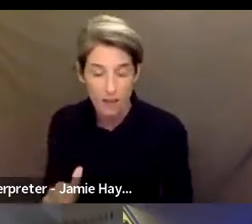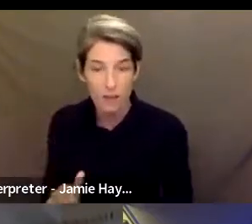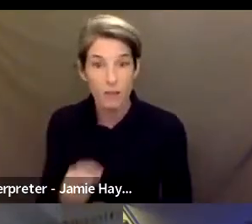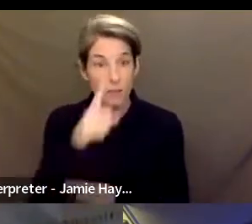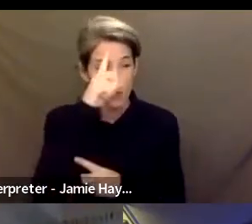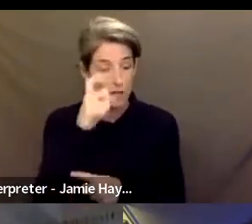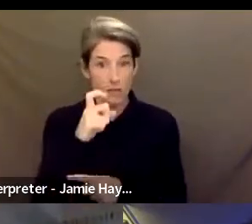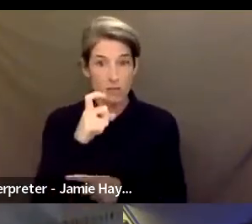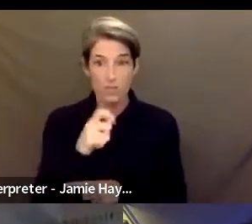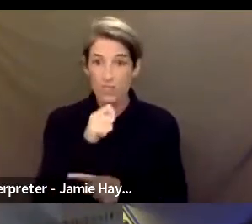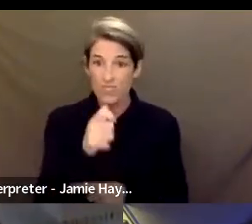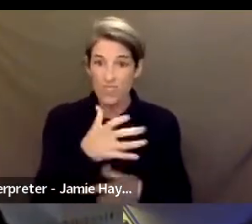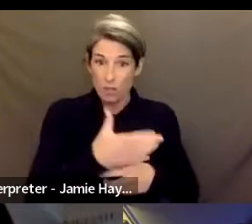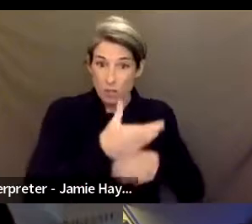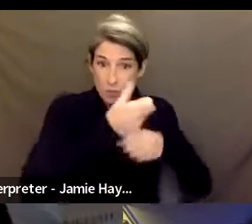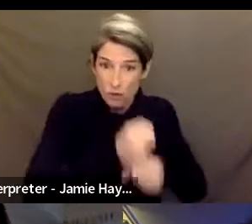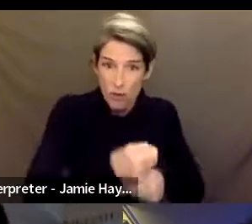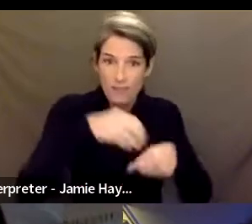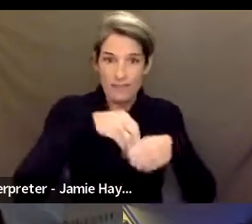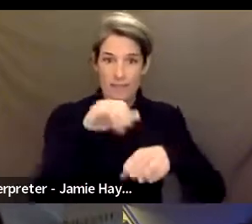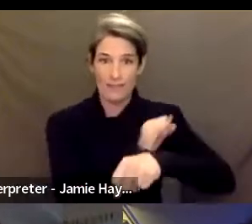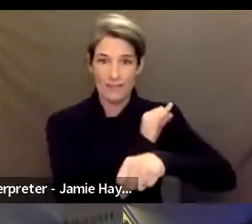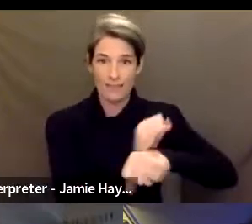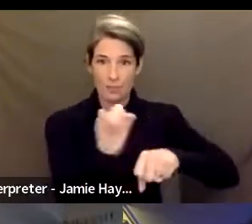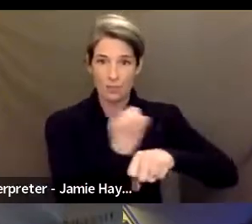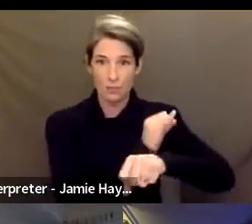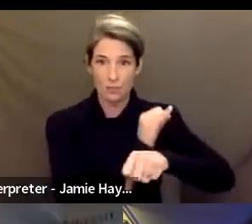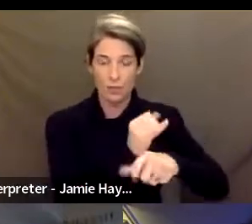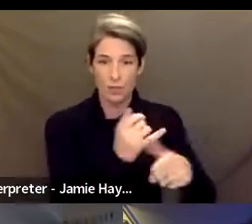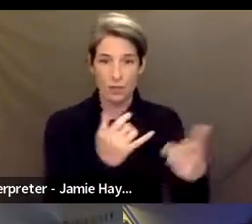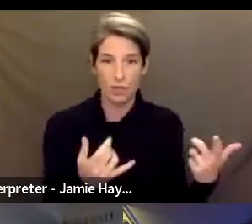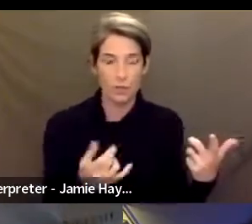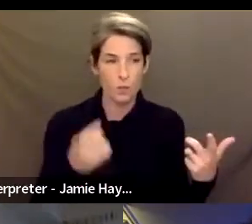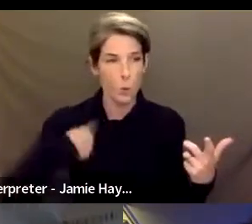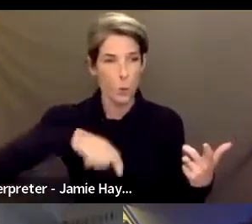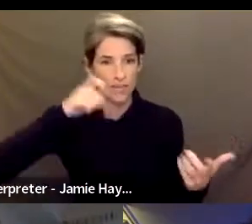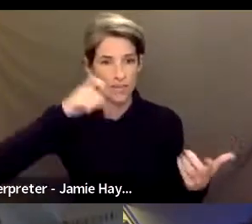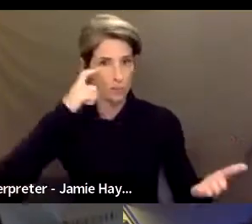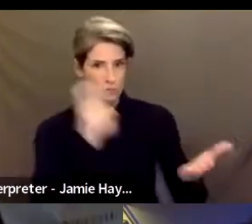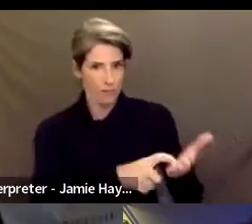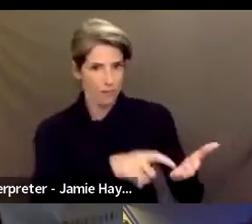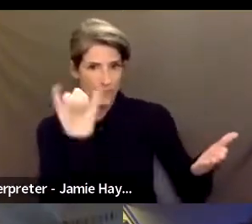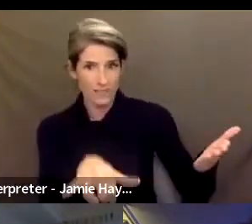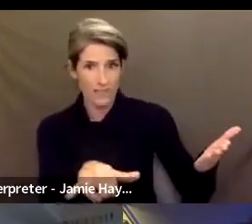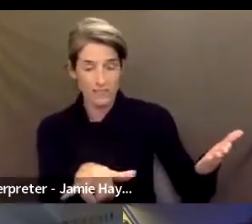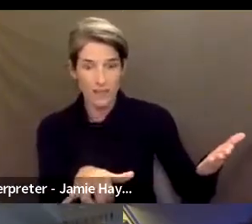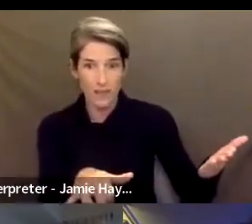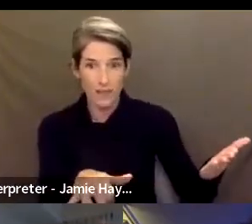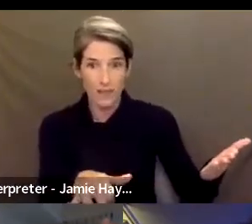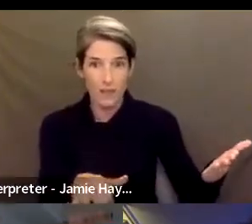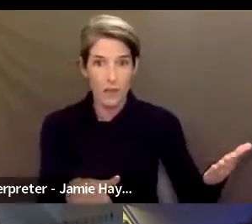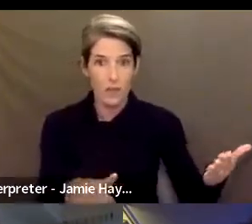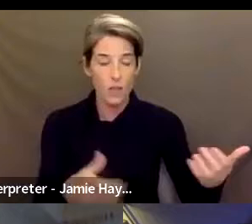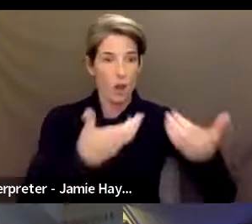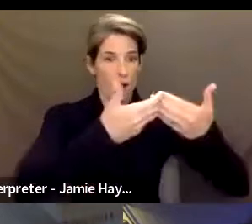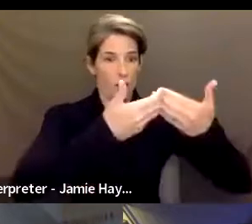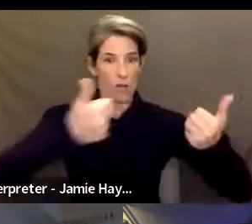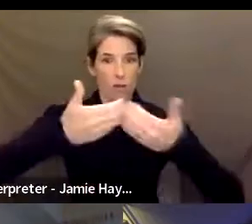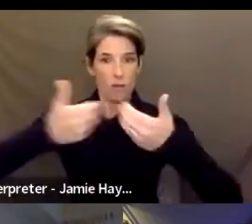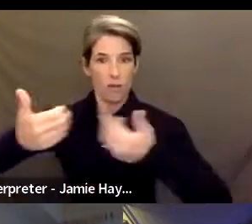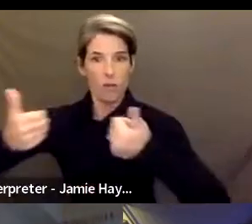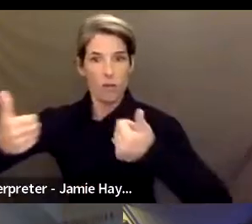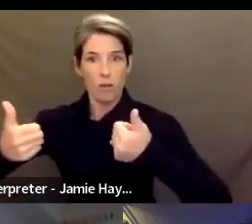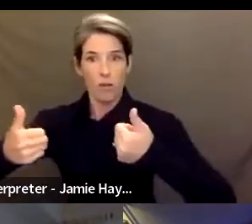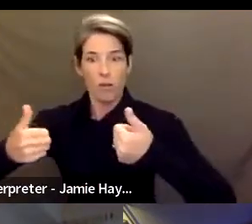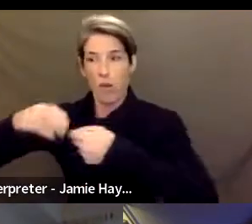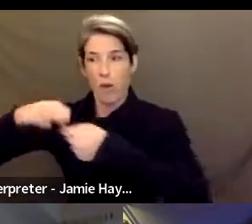so important to recognize, because there are sects of marginalized